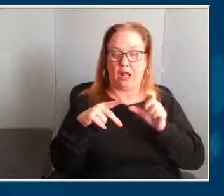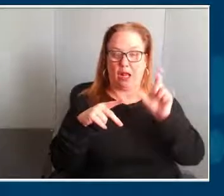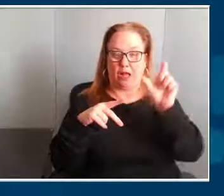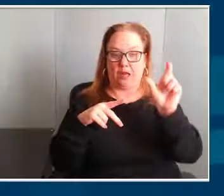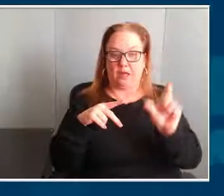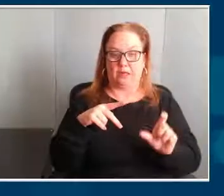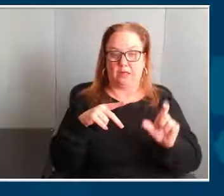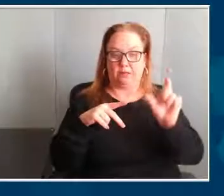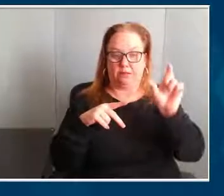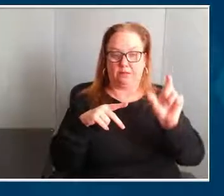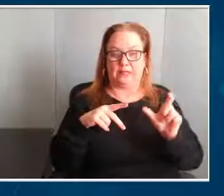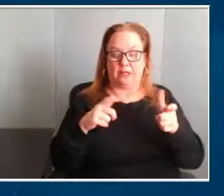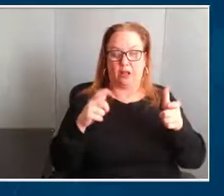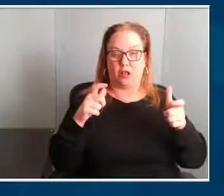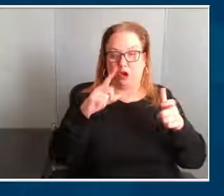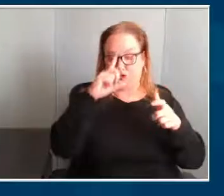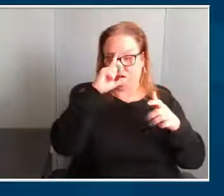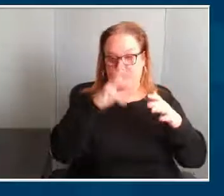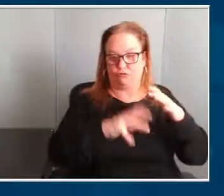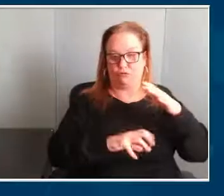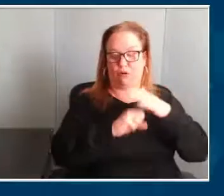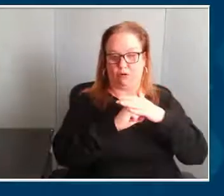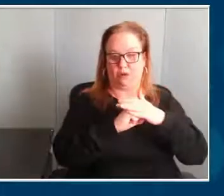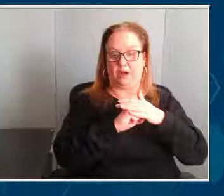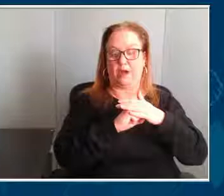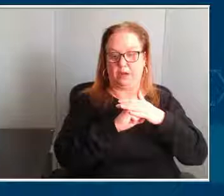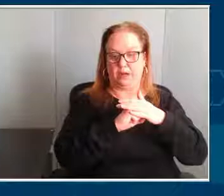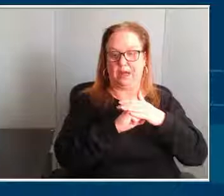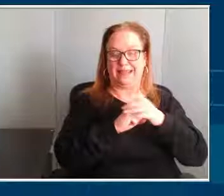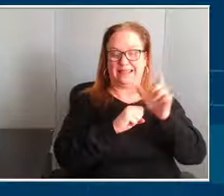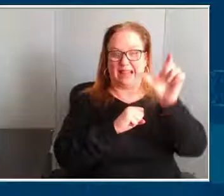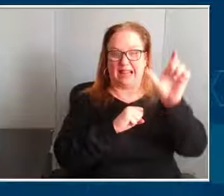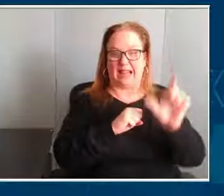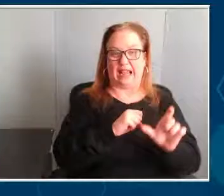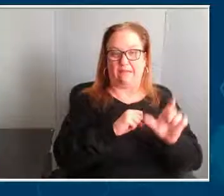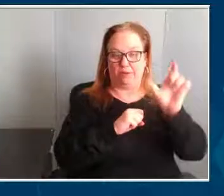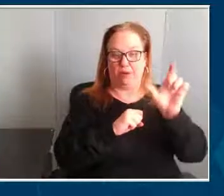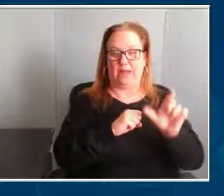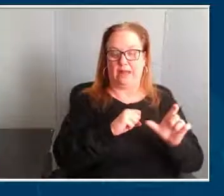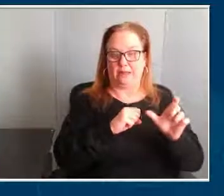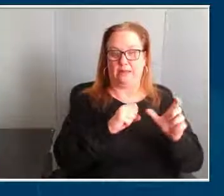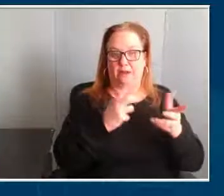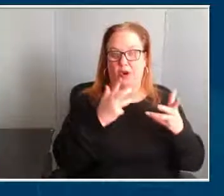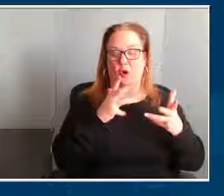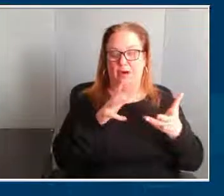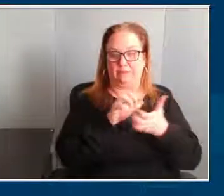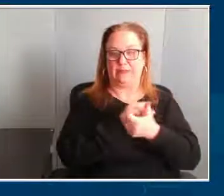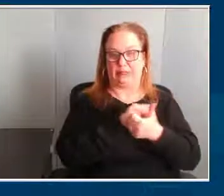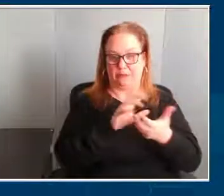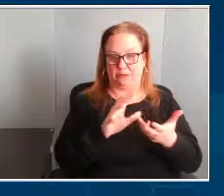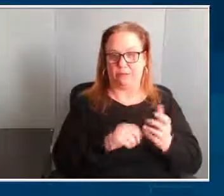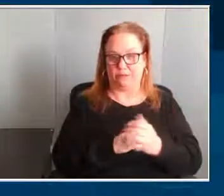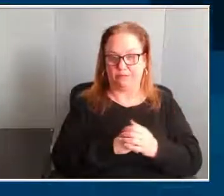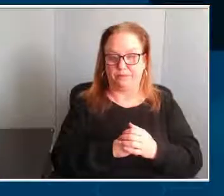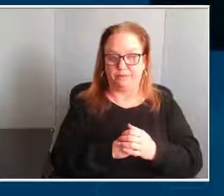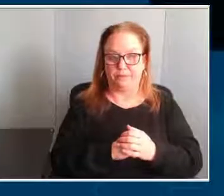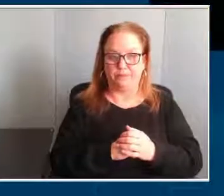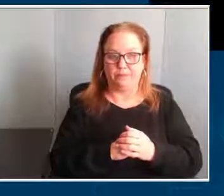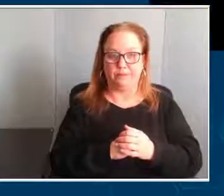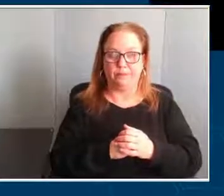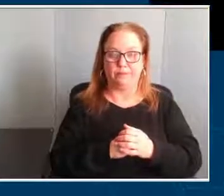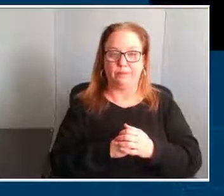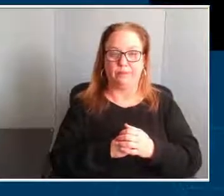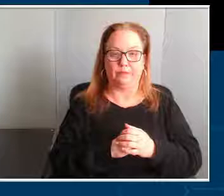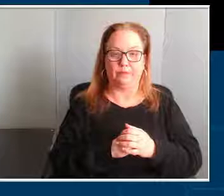a large stroke. A large portion of that half of the brain has already sustained significant damage. And so can I see